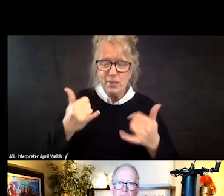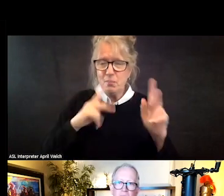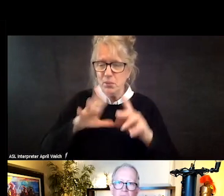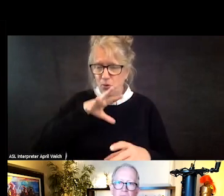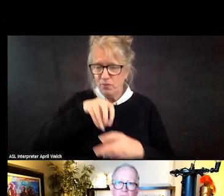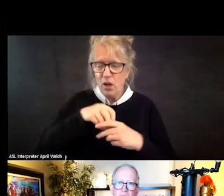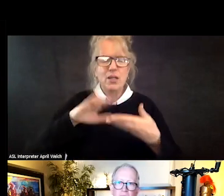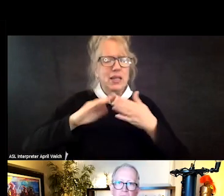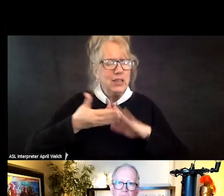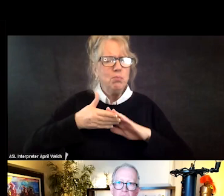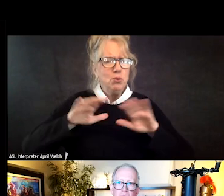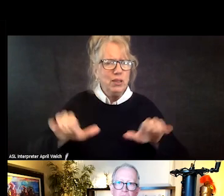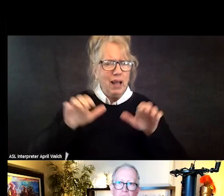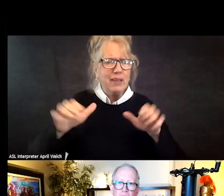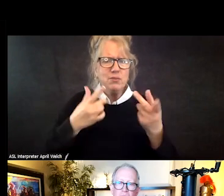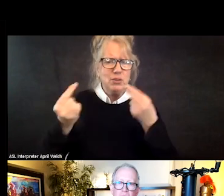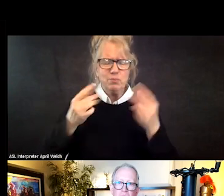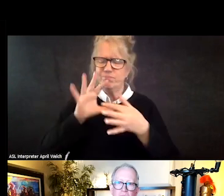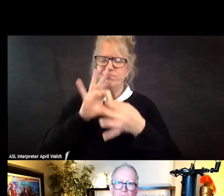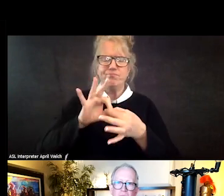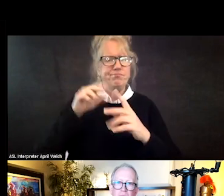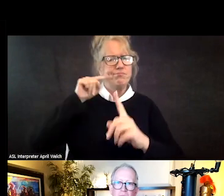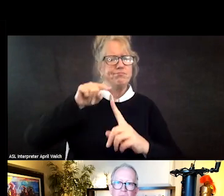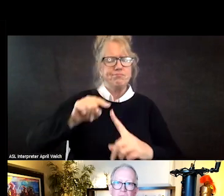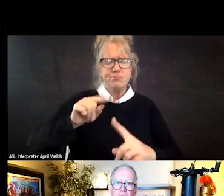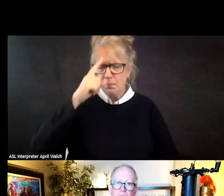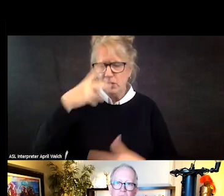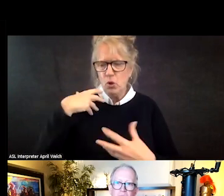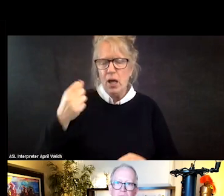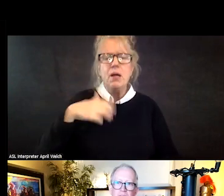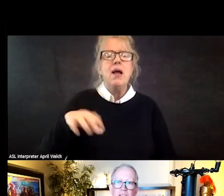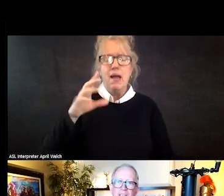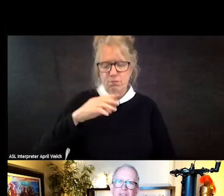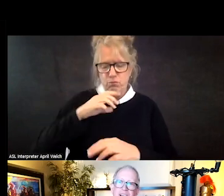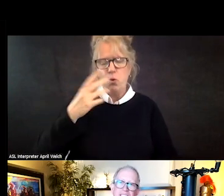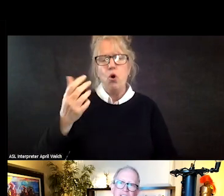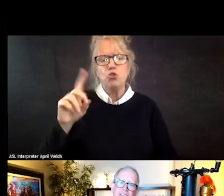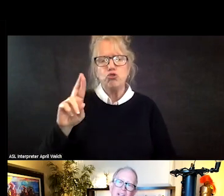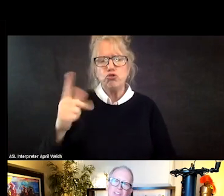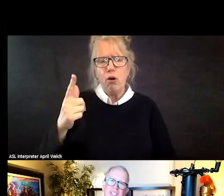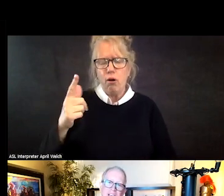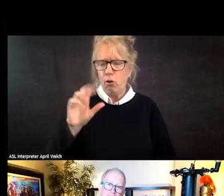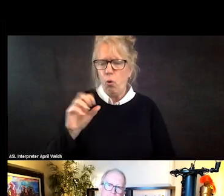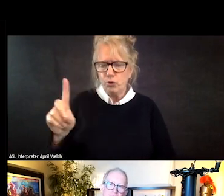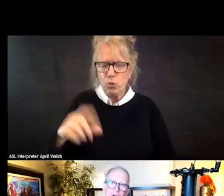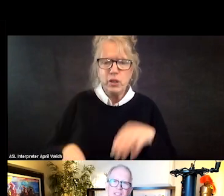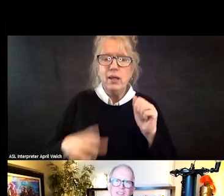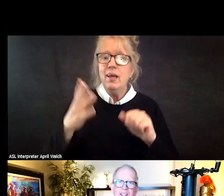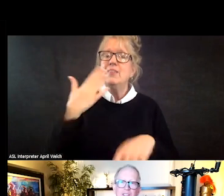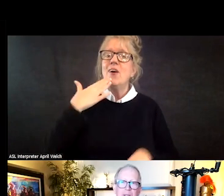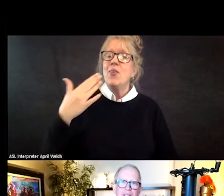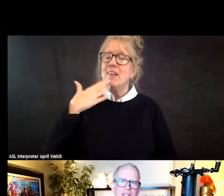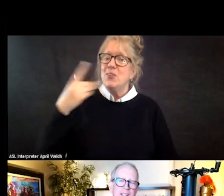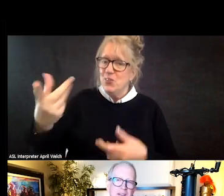doing community activations, and everything is around mental health and drug overdose prevention. Thank you, Tanja. Thank Christina Huntsman for us